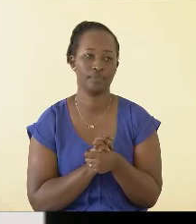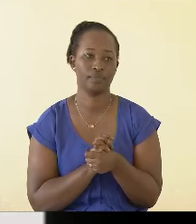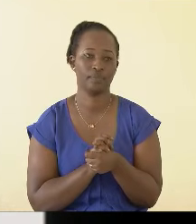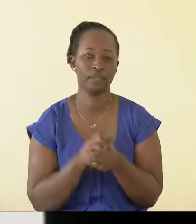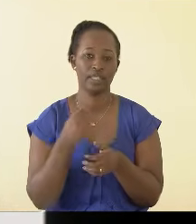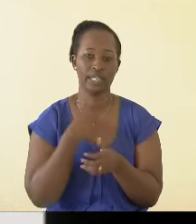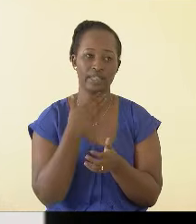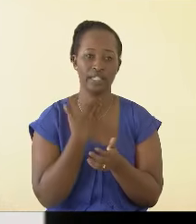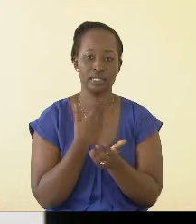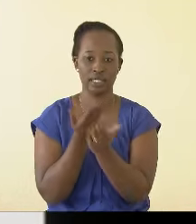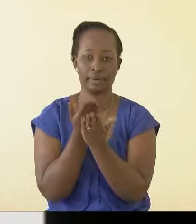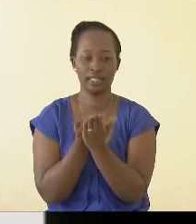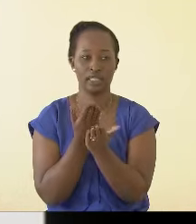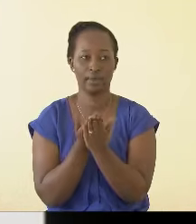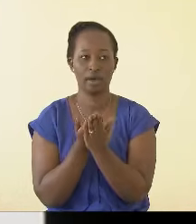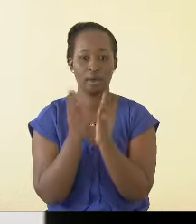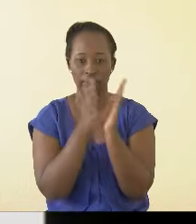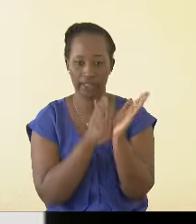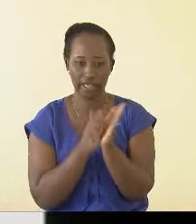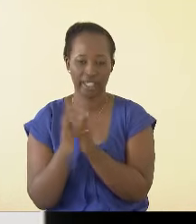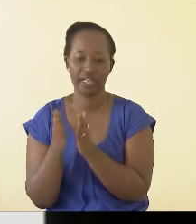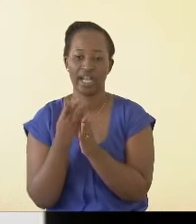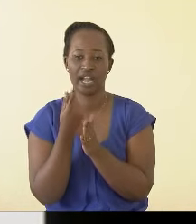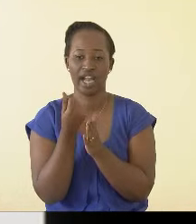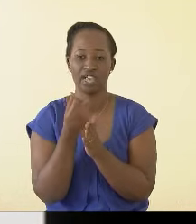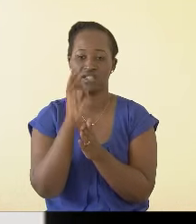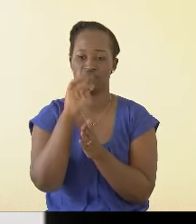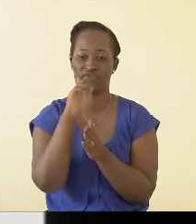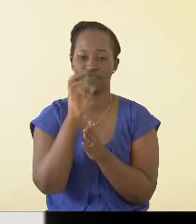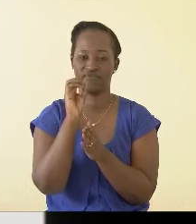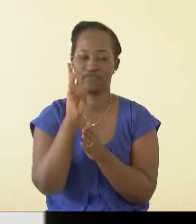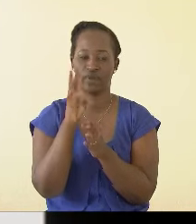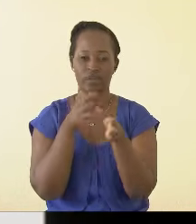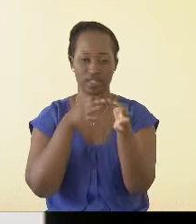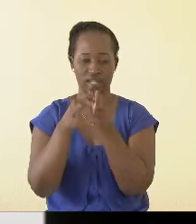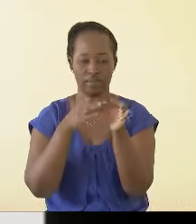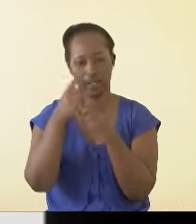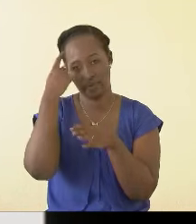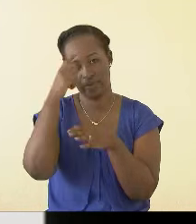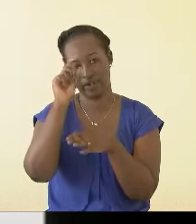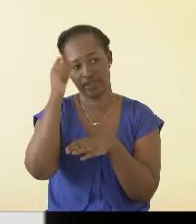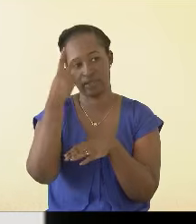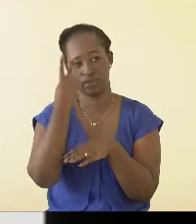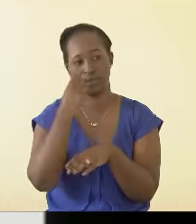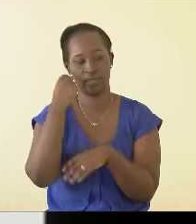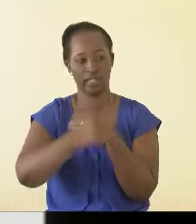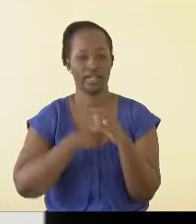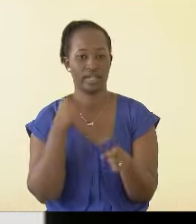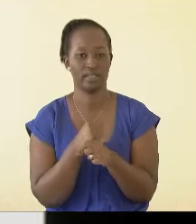I want you in that question to prepare a cash flow statement for the first 2 years,